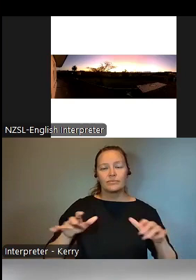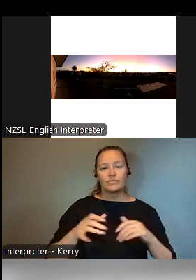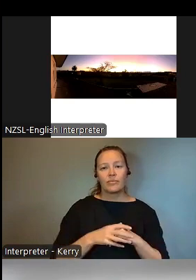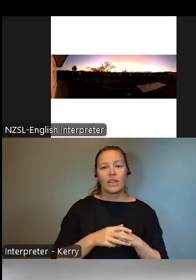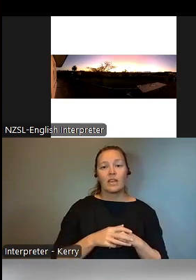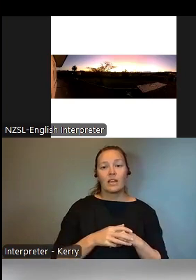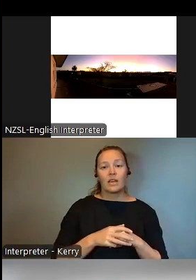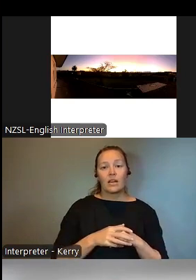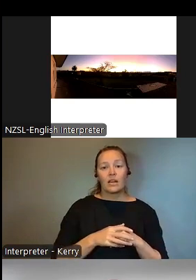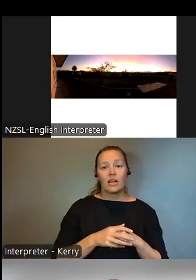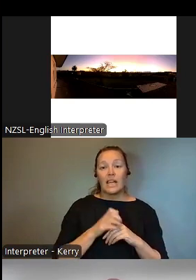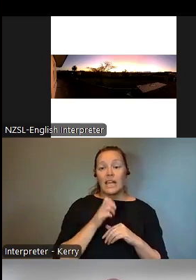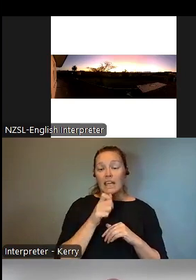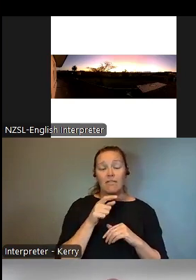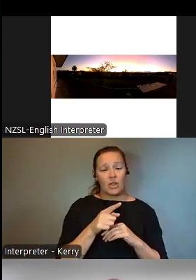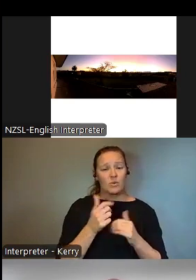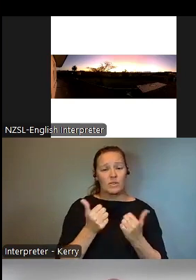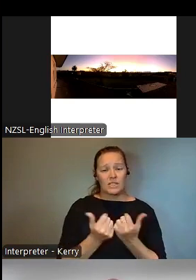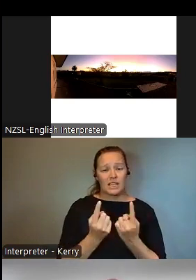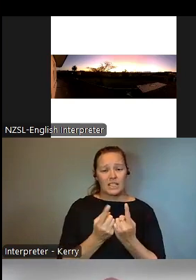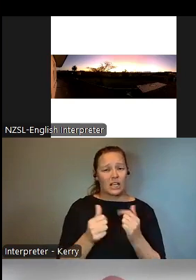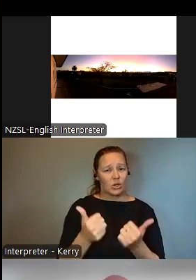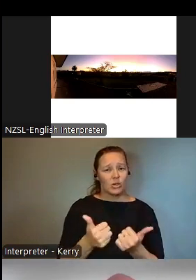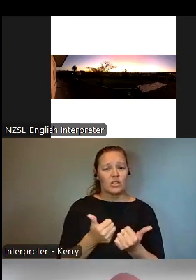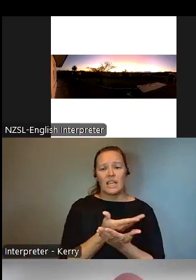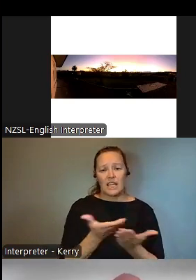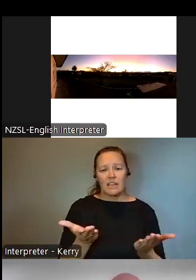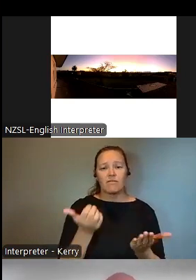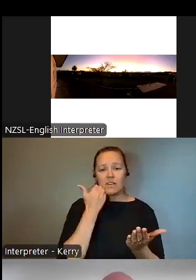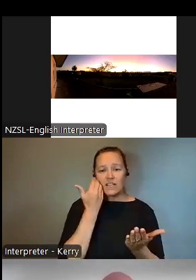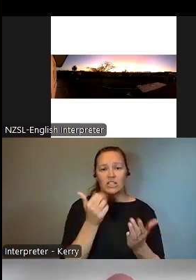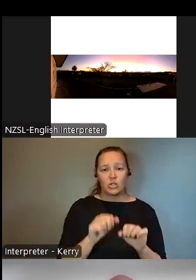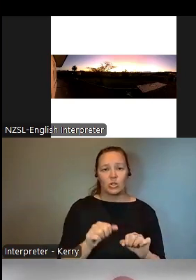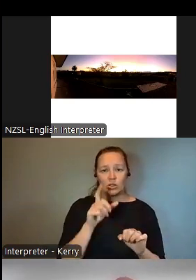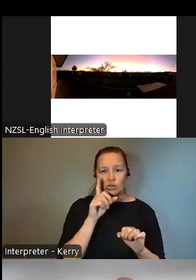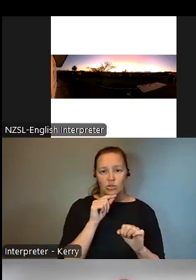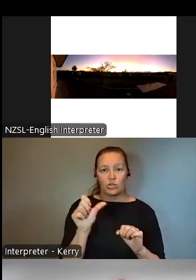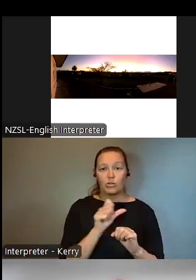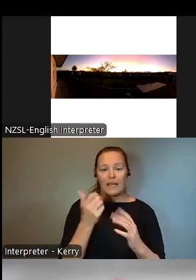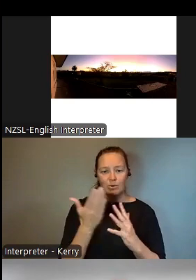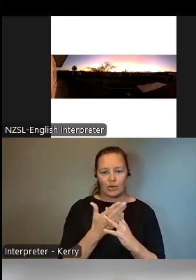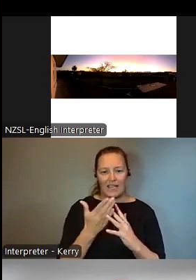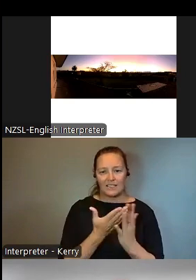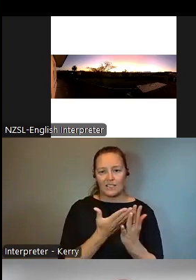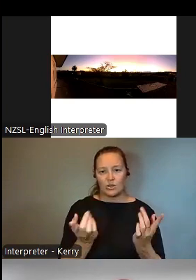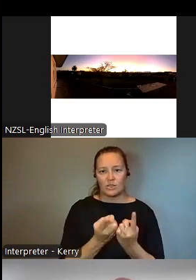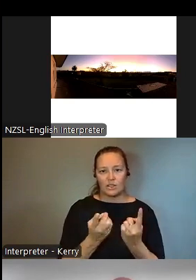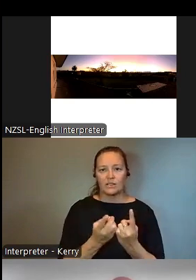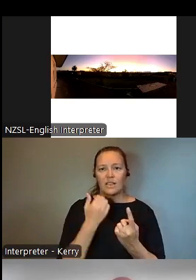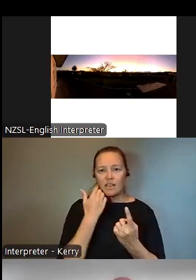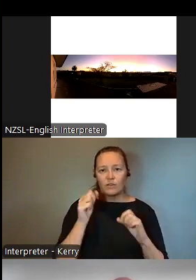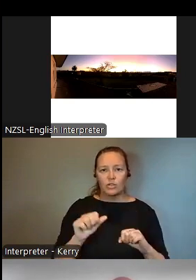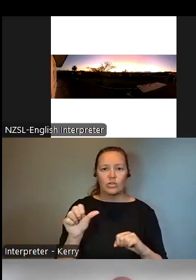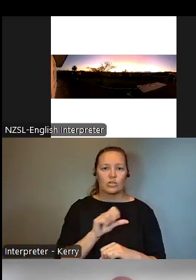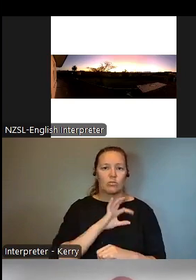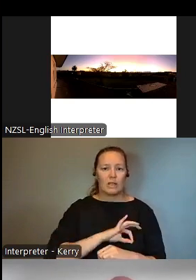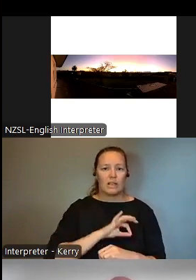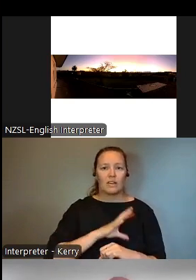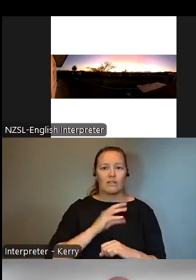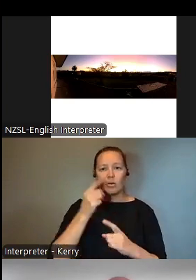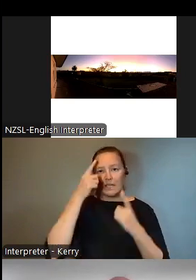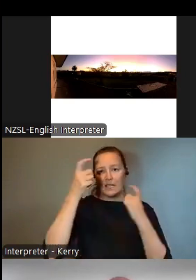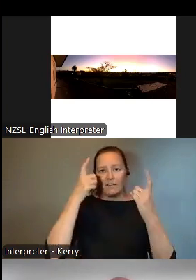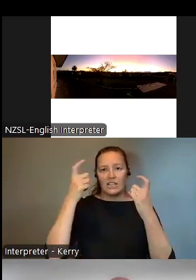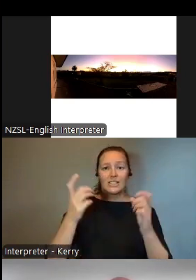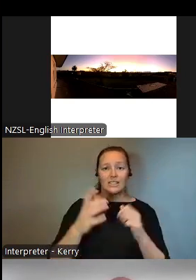they're so good, every student should have access to them. They should benefit from those innovations. And